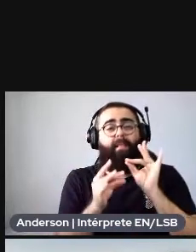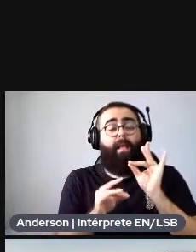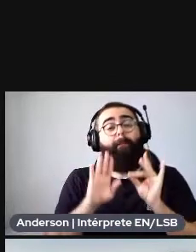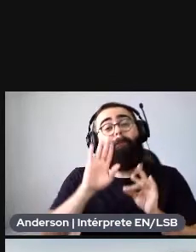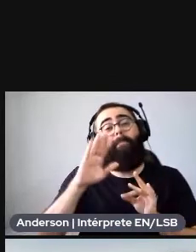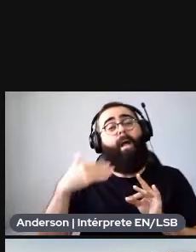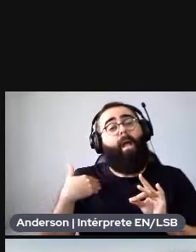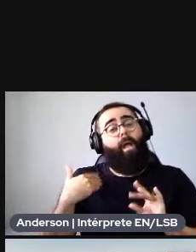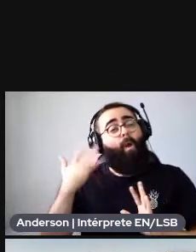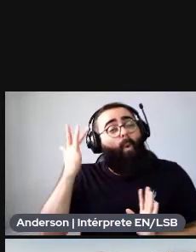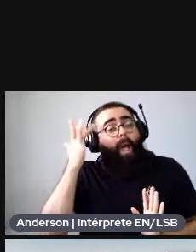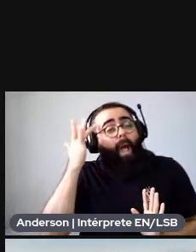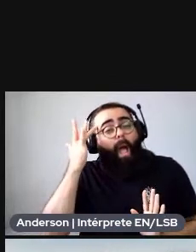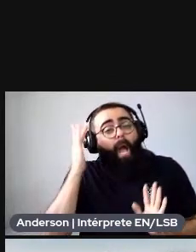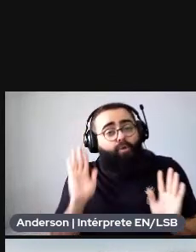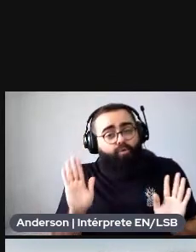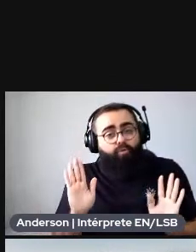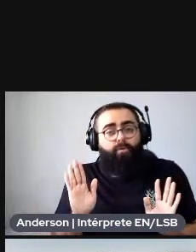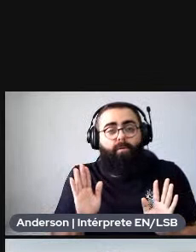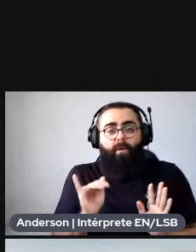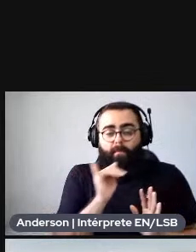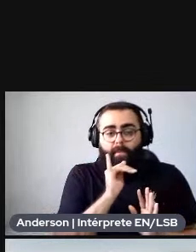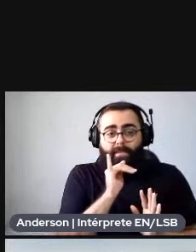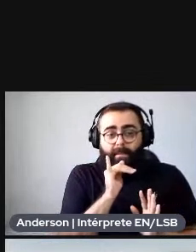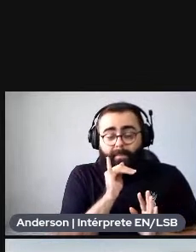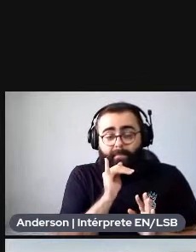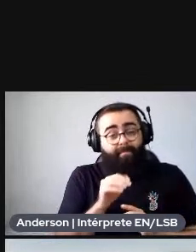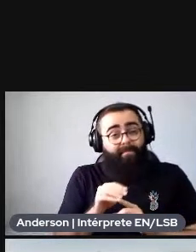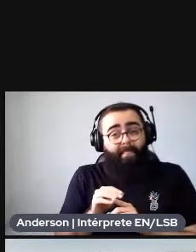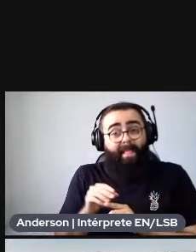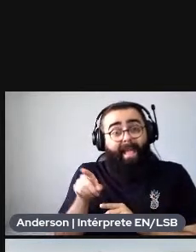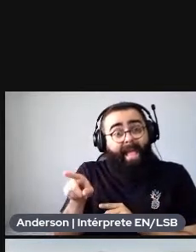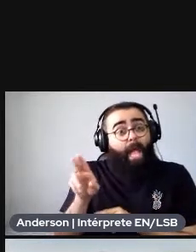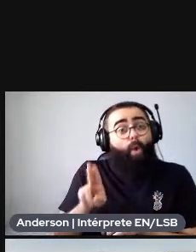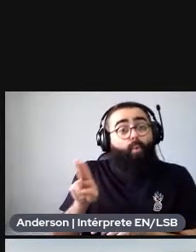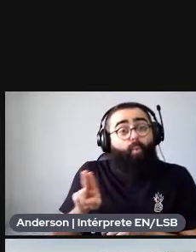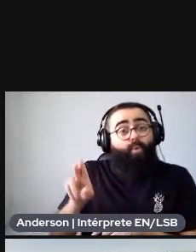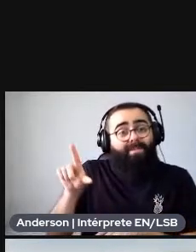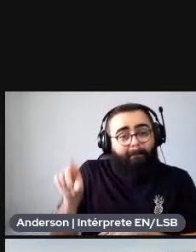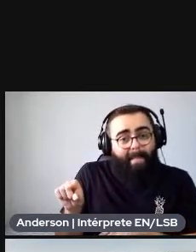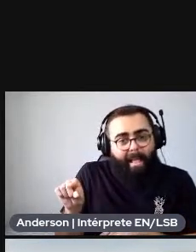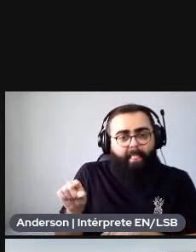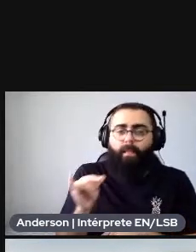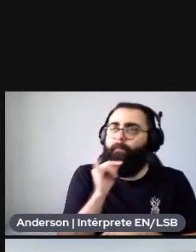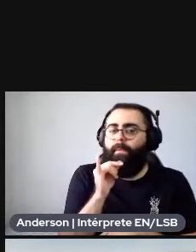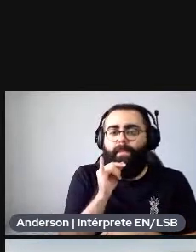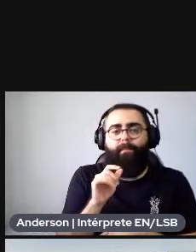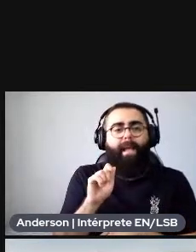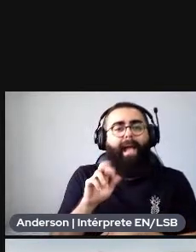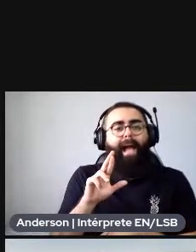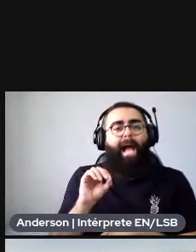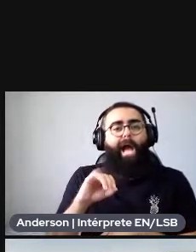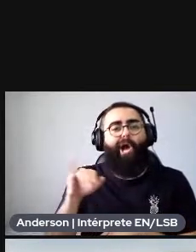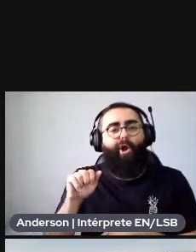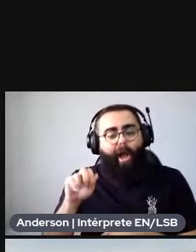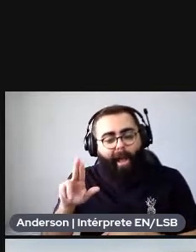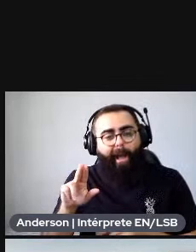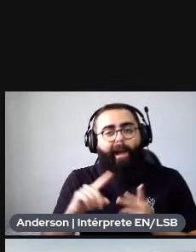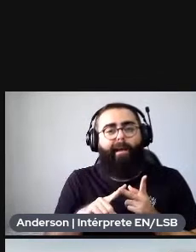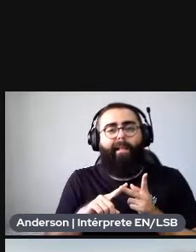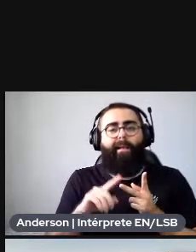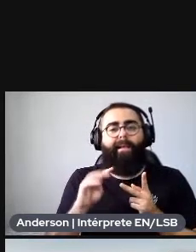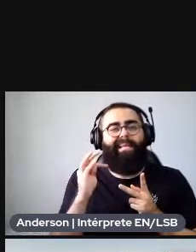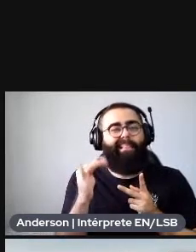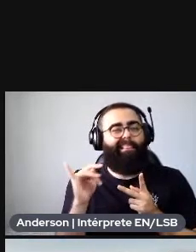the low-frequent microconstruction, so mostly with the exotic verbs like arrojar and tirar, but also lanzar to